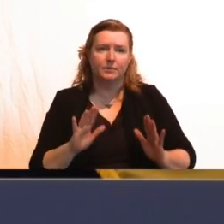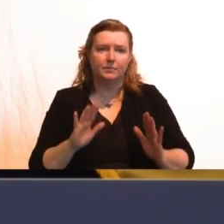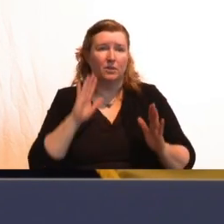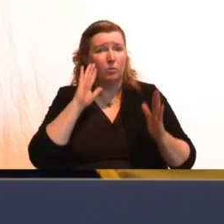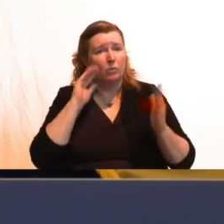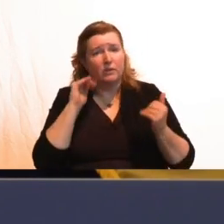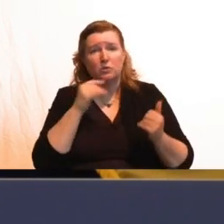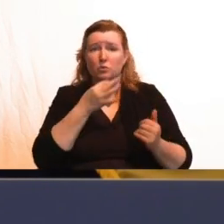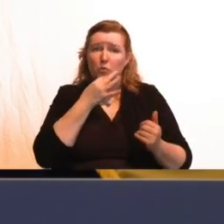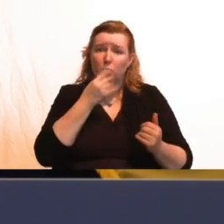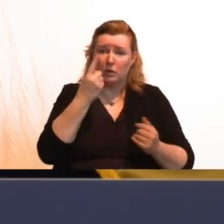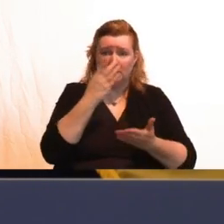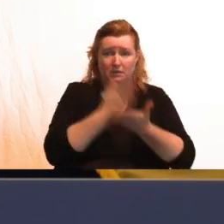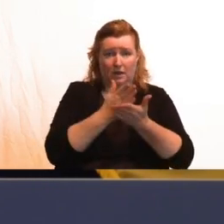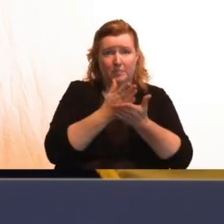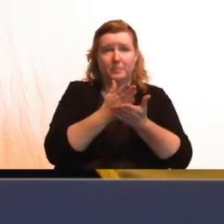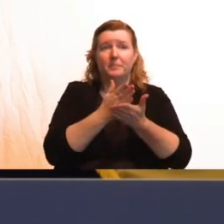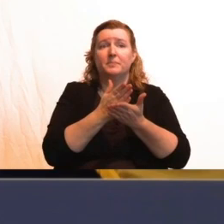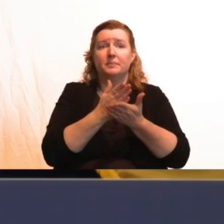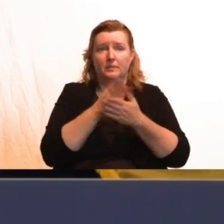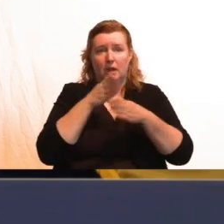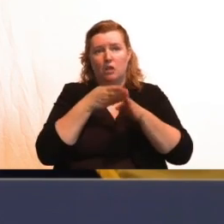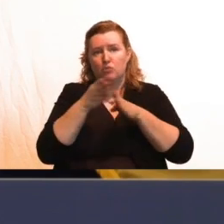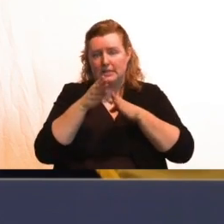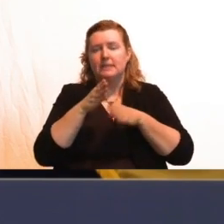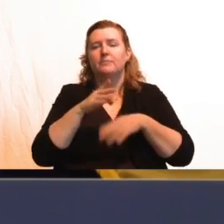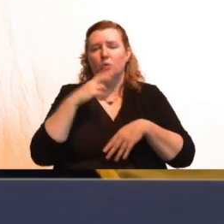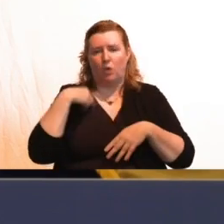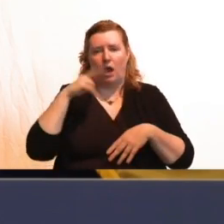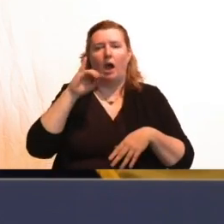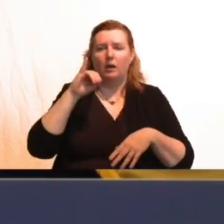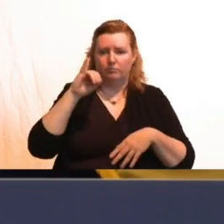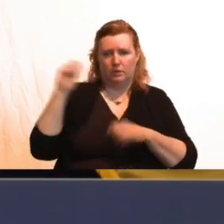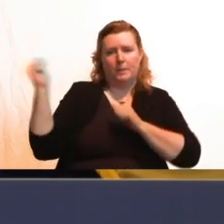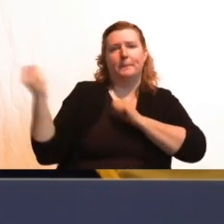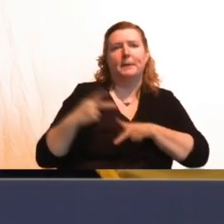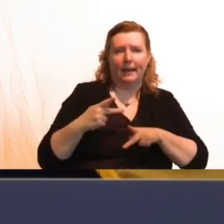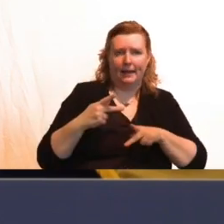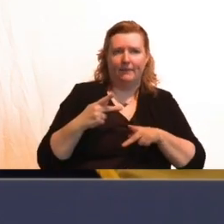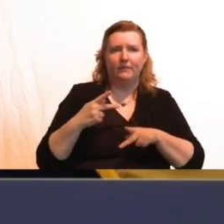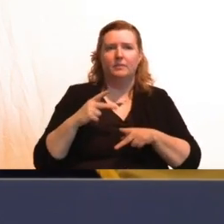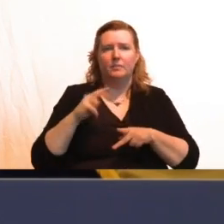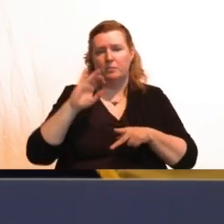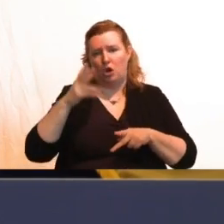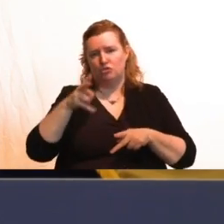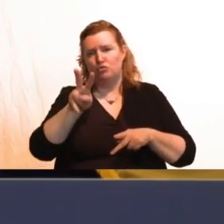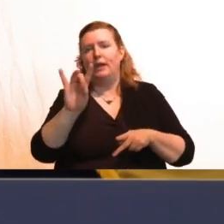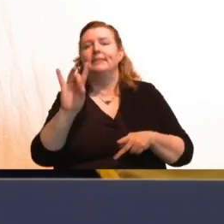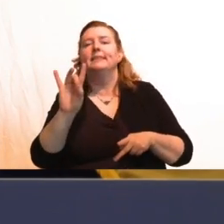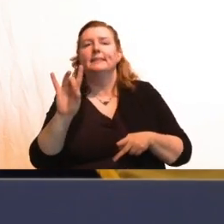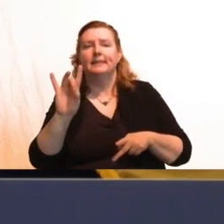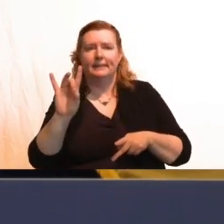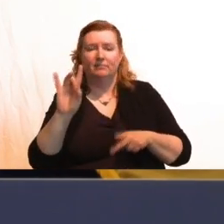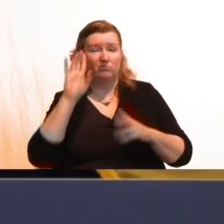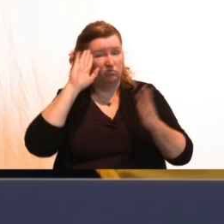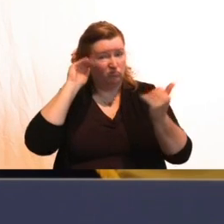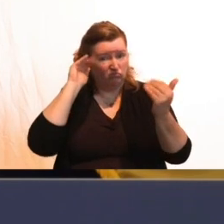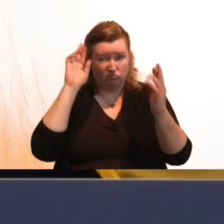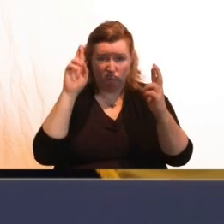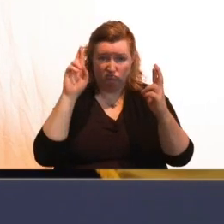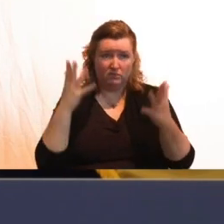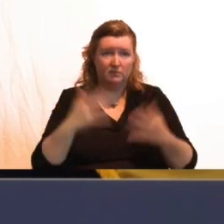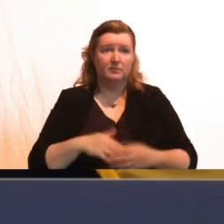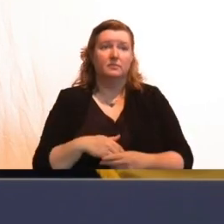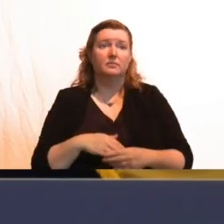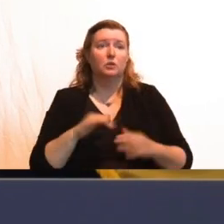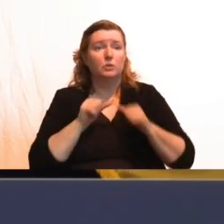from Monday. And we'll continue to work with the legislature. I don't think any state, this is no solace to somebody who's frustrated and it has not been